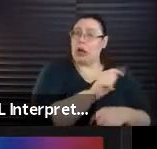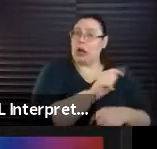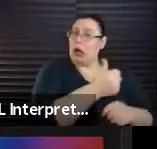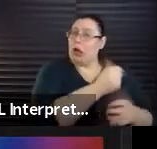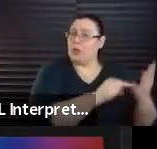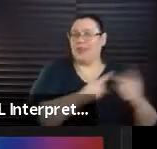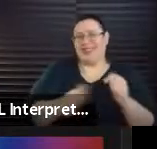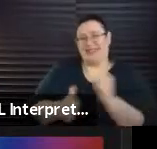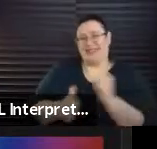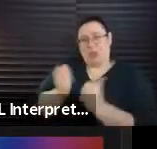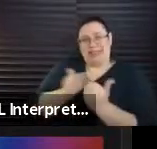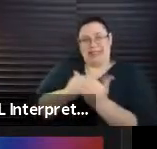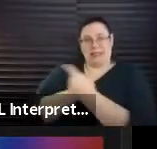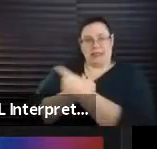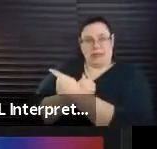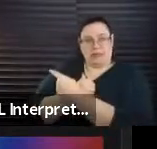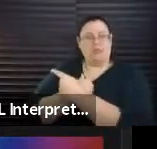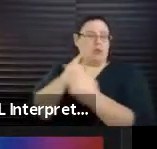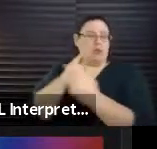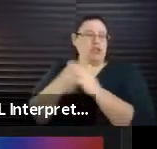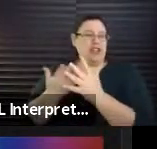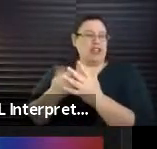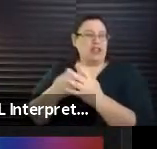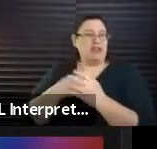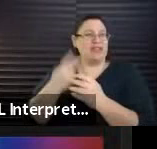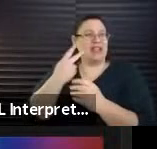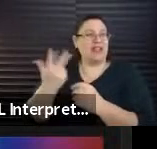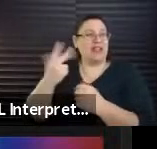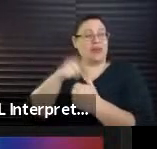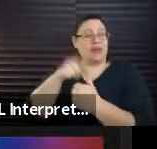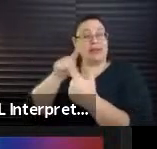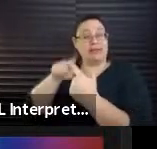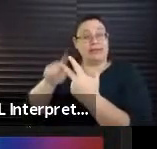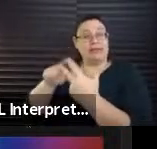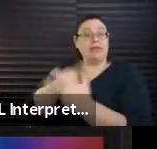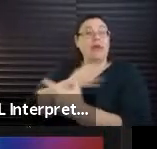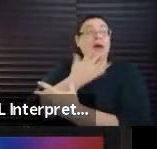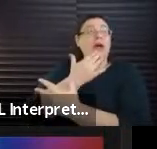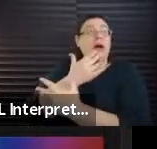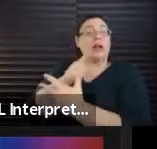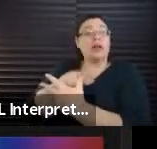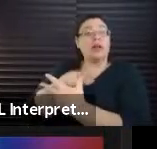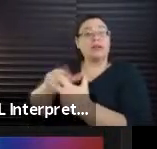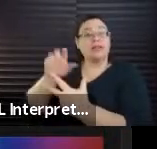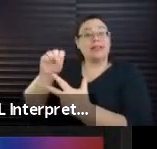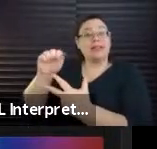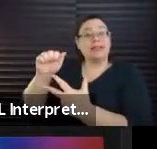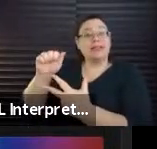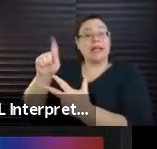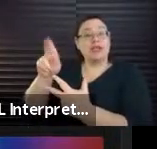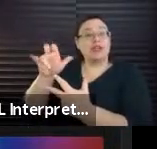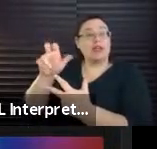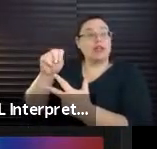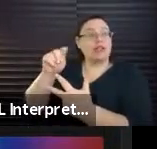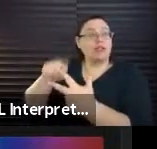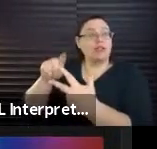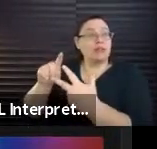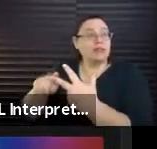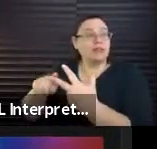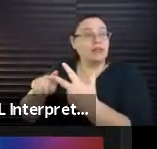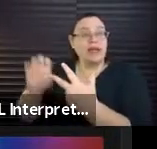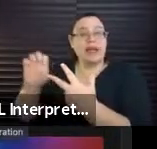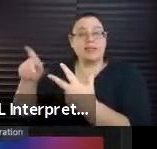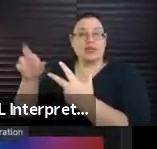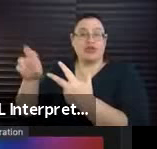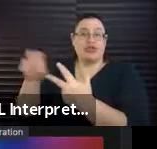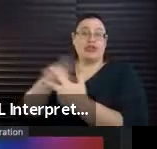this is where we're going to start. And within it, there's 3 different panes. There's color, saturation, and exposure. Color will affect the color. Saturation is the